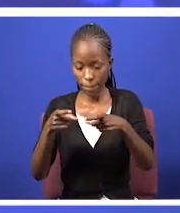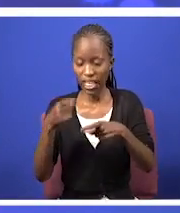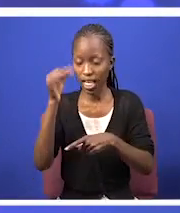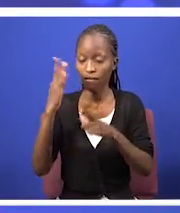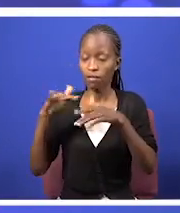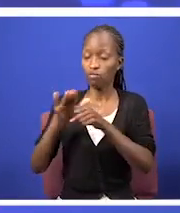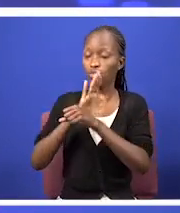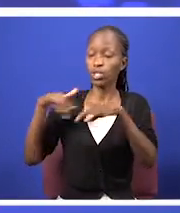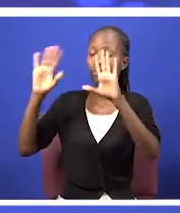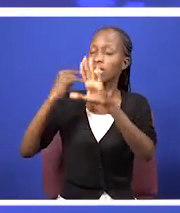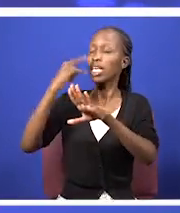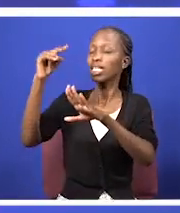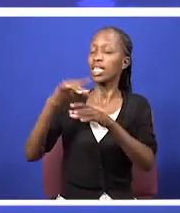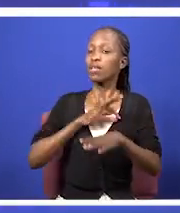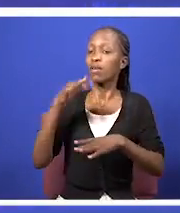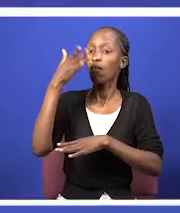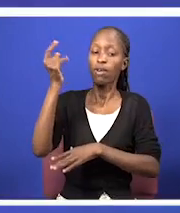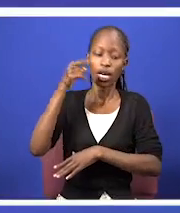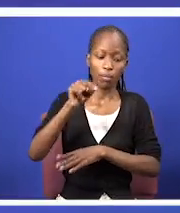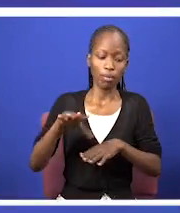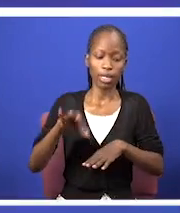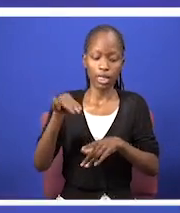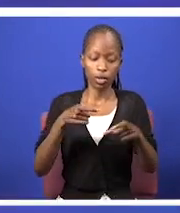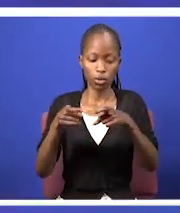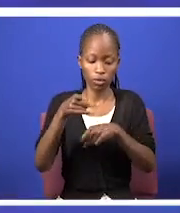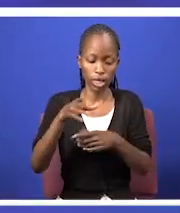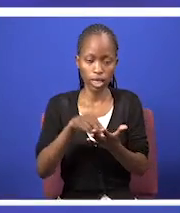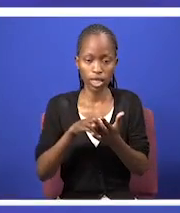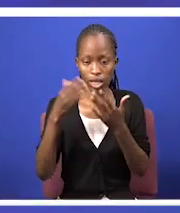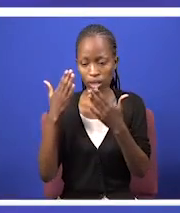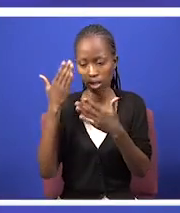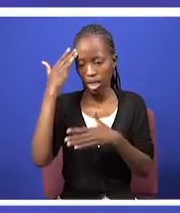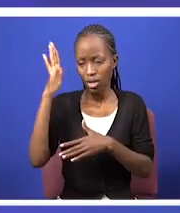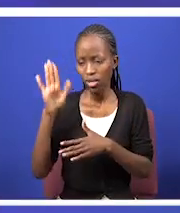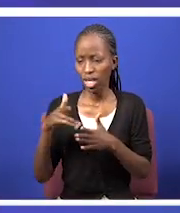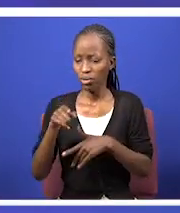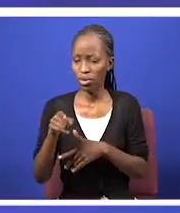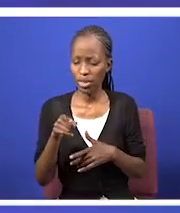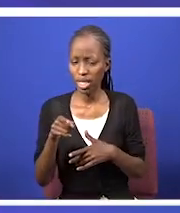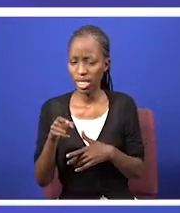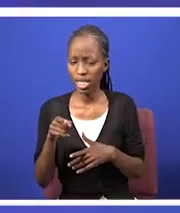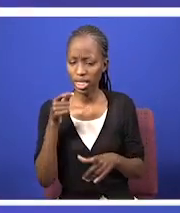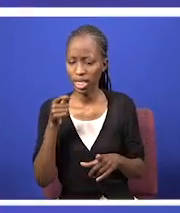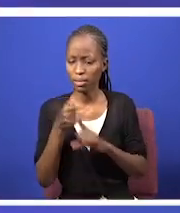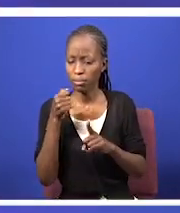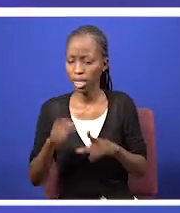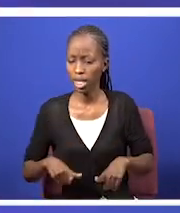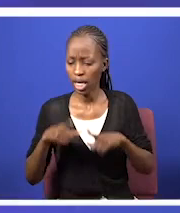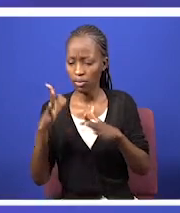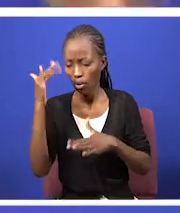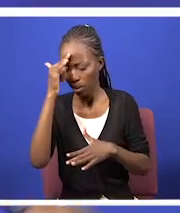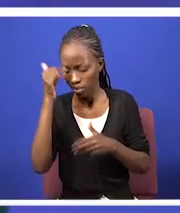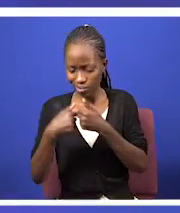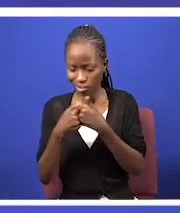of God, come and take control of this situation. I don't understand how this matter is affecting my life, or why my children are wayward,